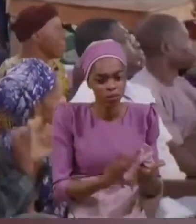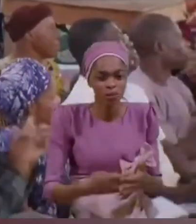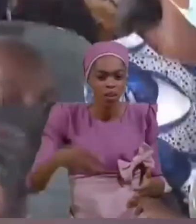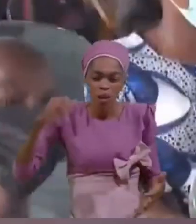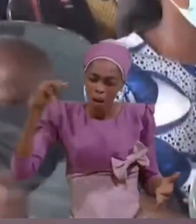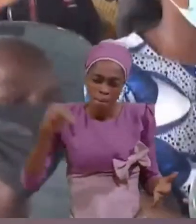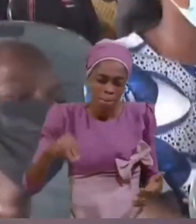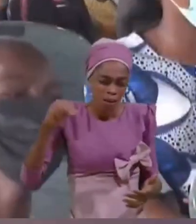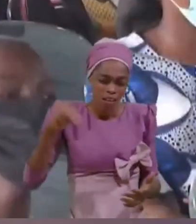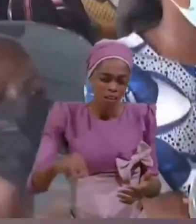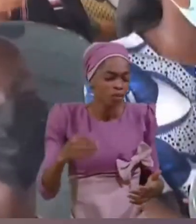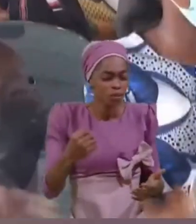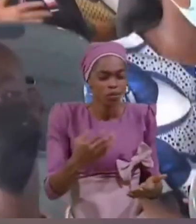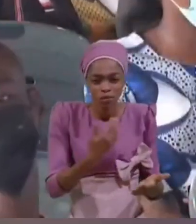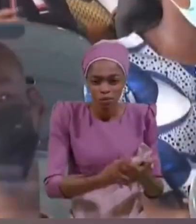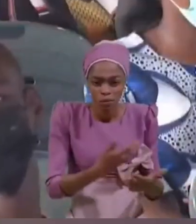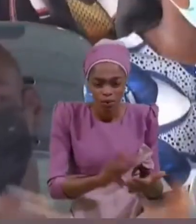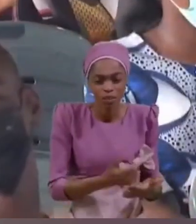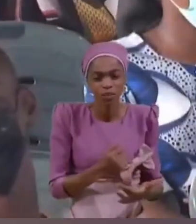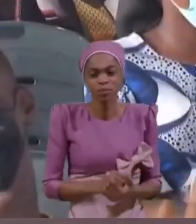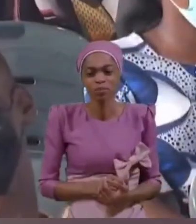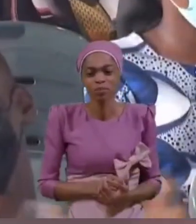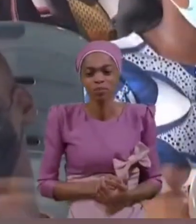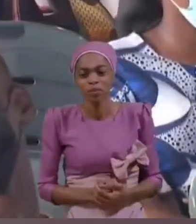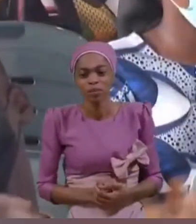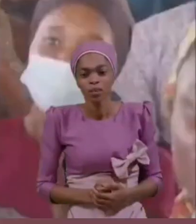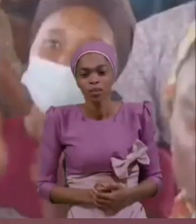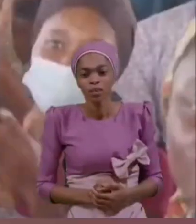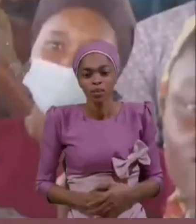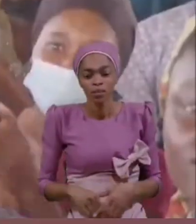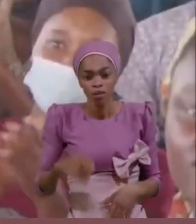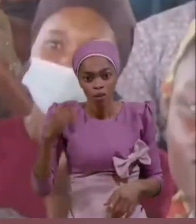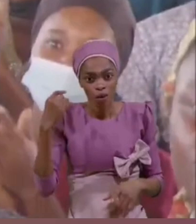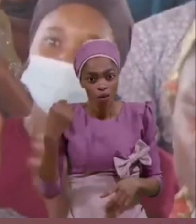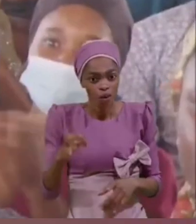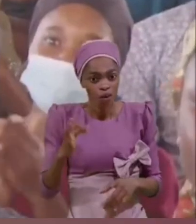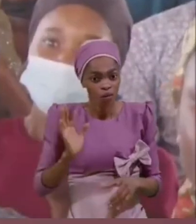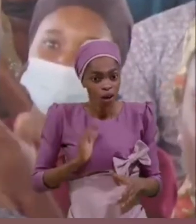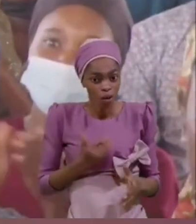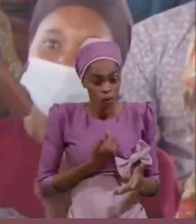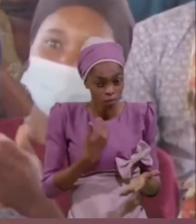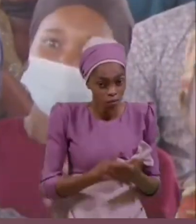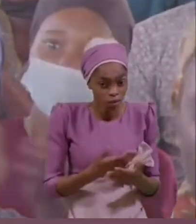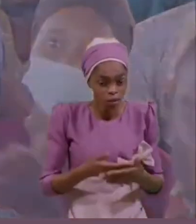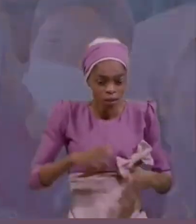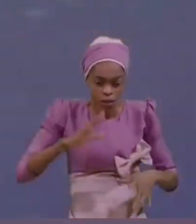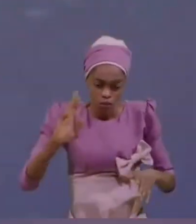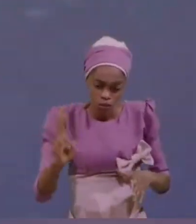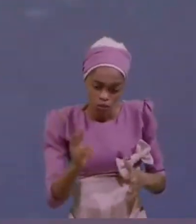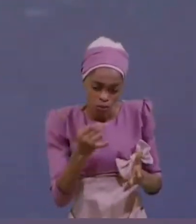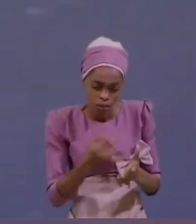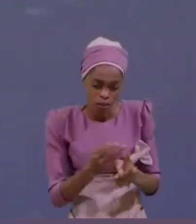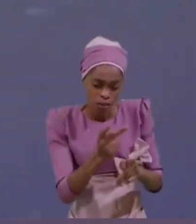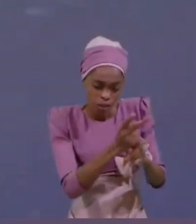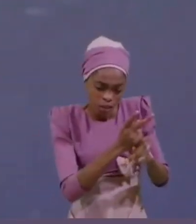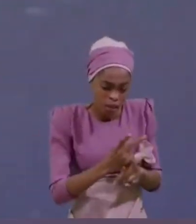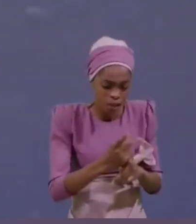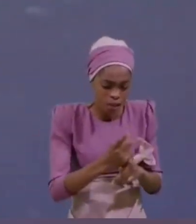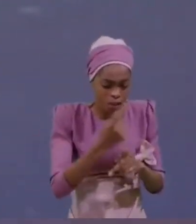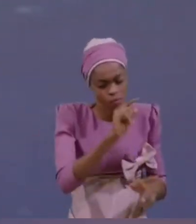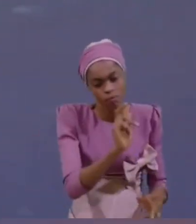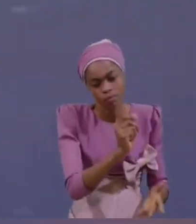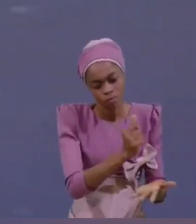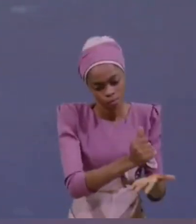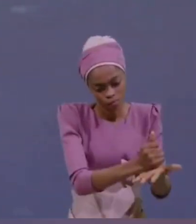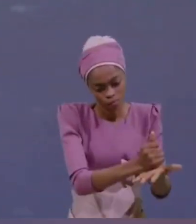millions of our currency. To take care of the people. In fact,